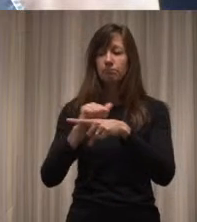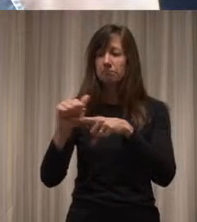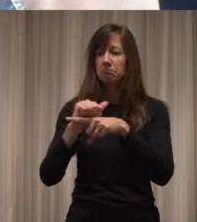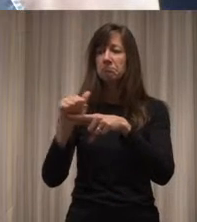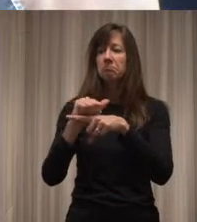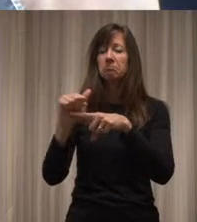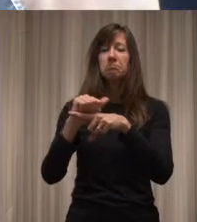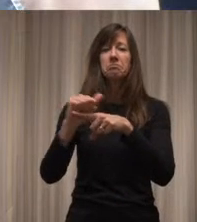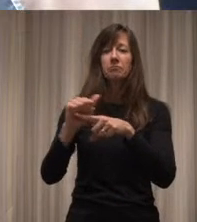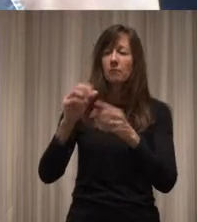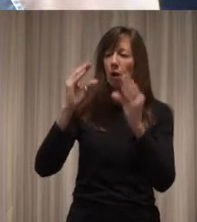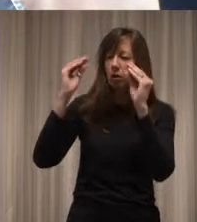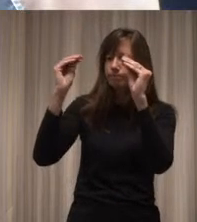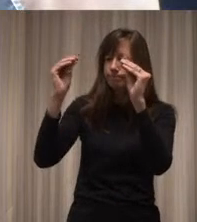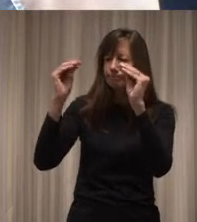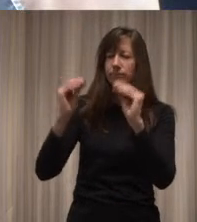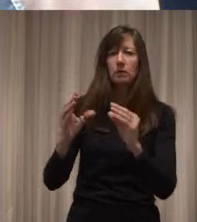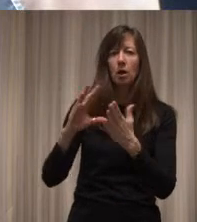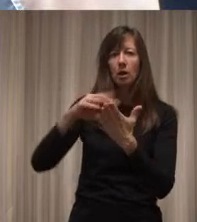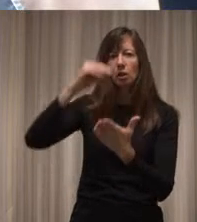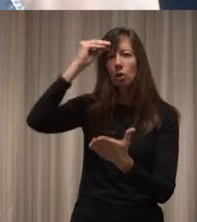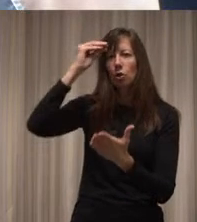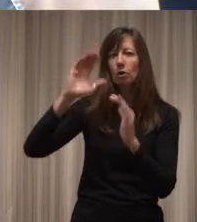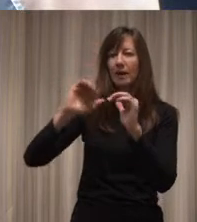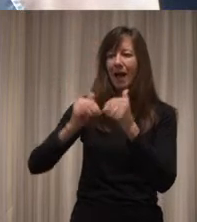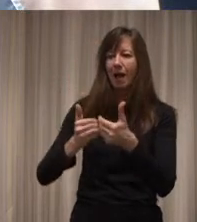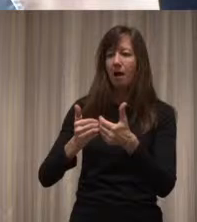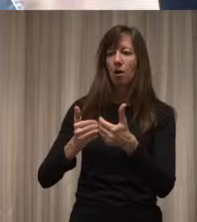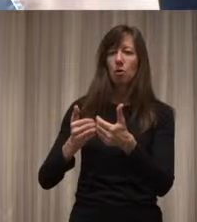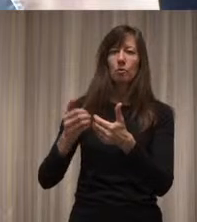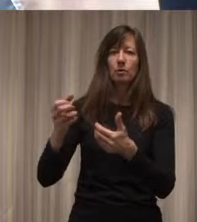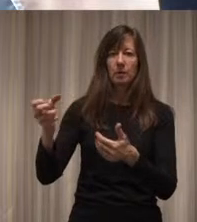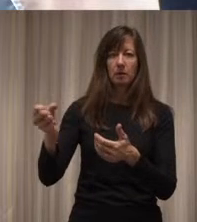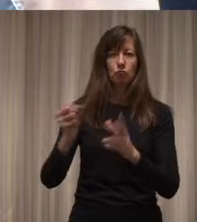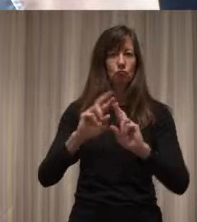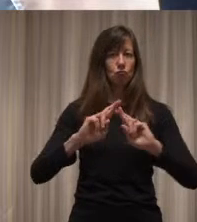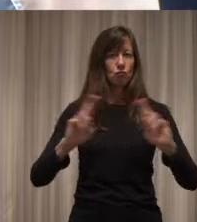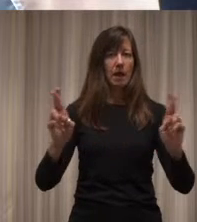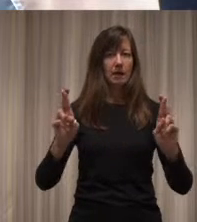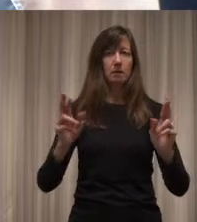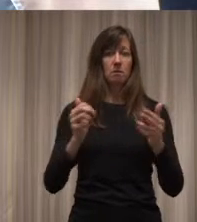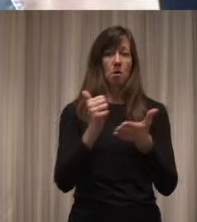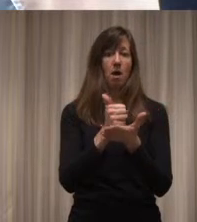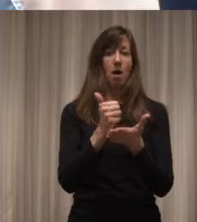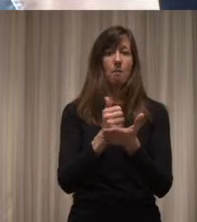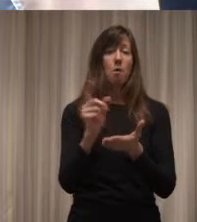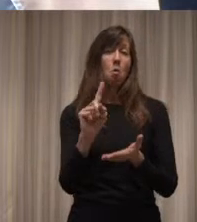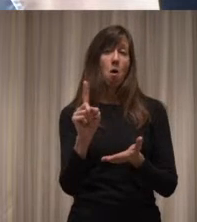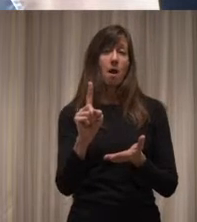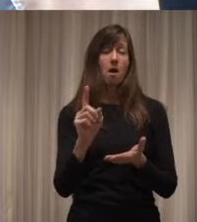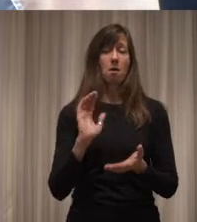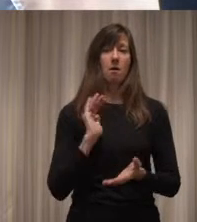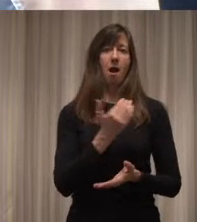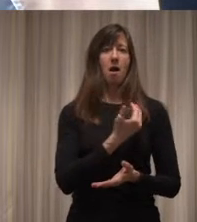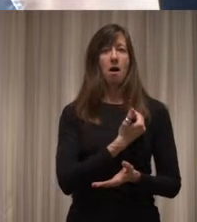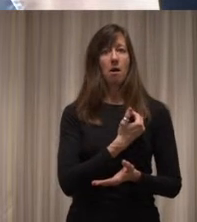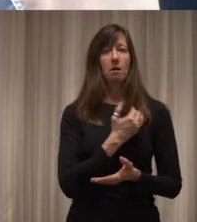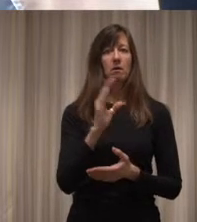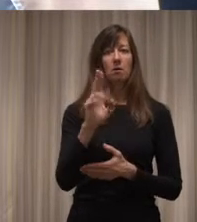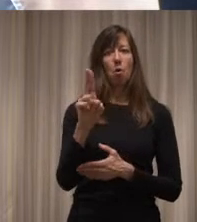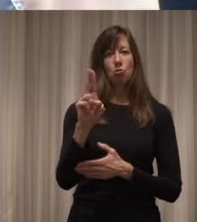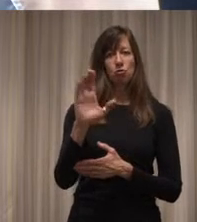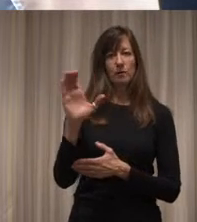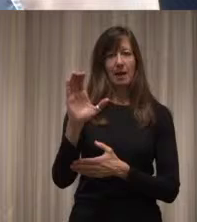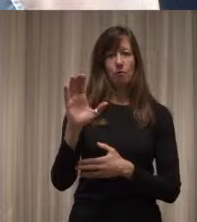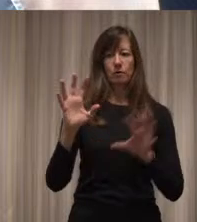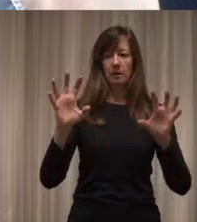to start bringing our county-led sites online on Monday. So I especially want to thank all those individuals. We're